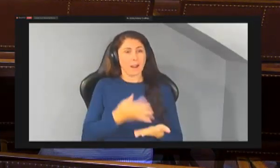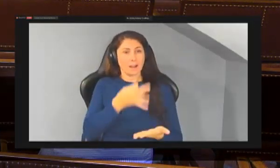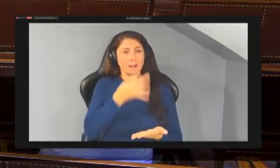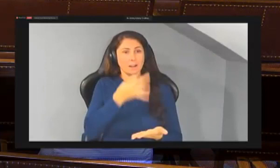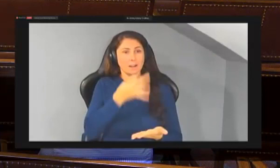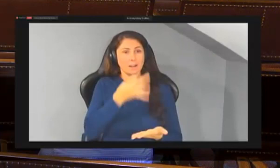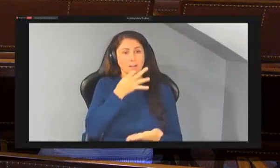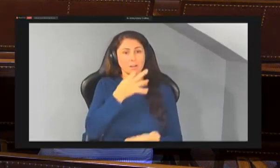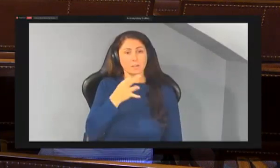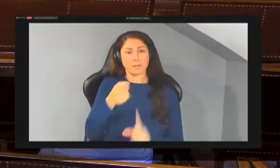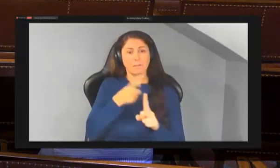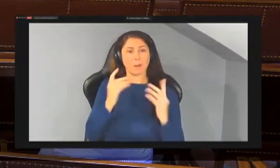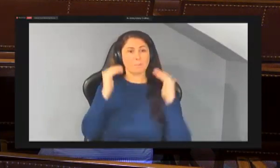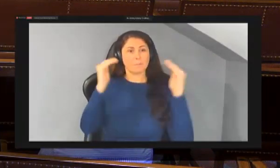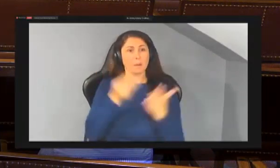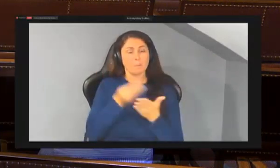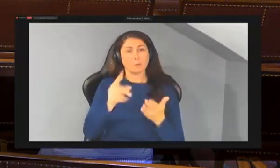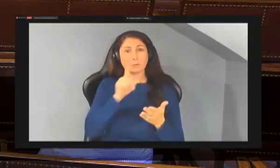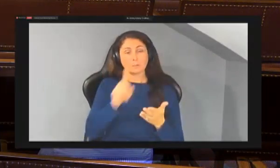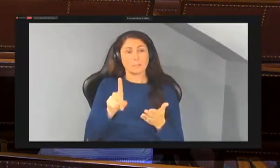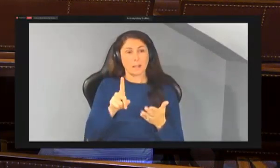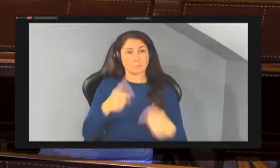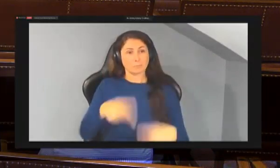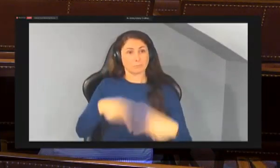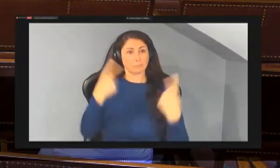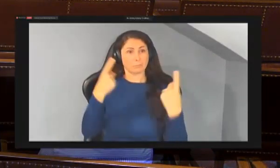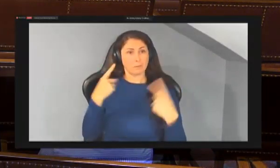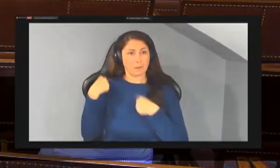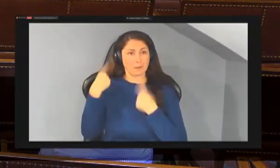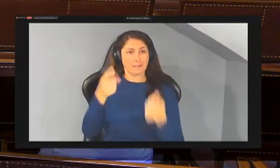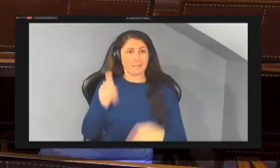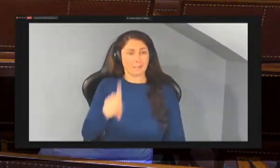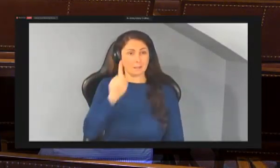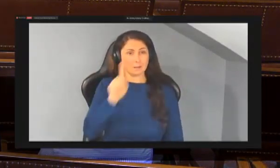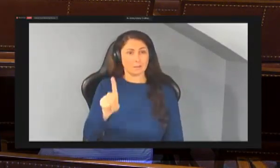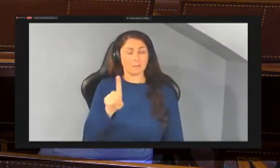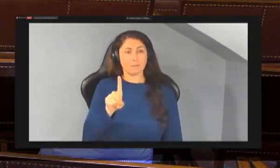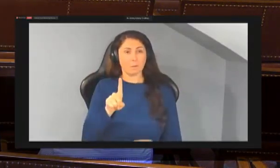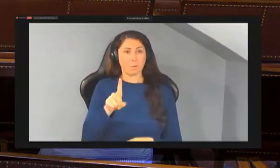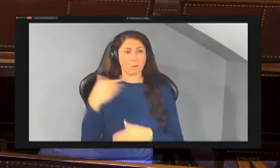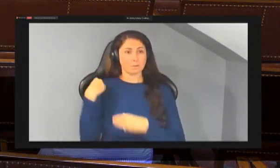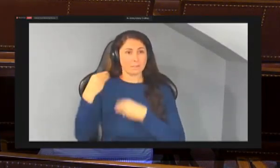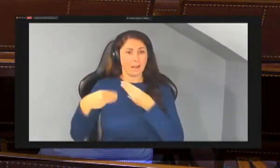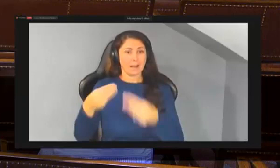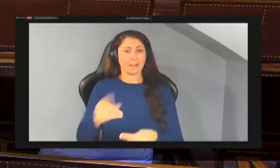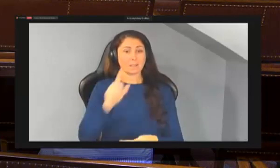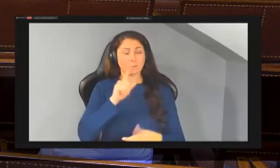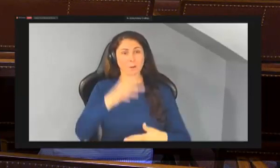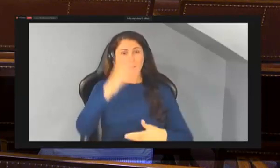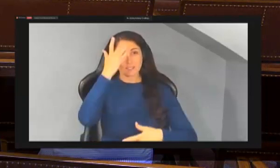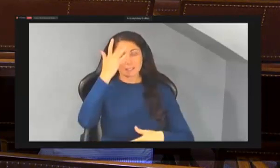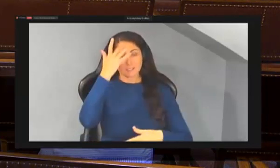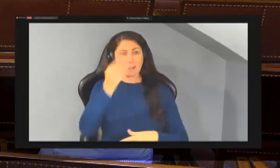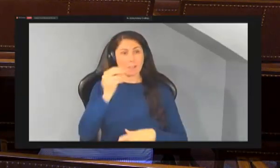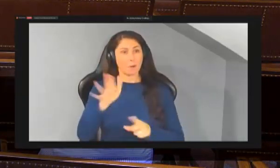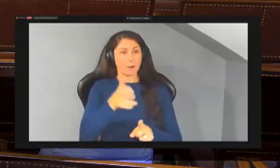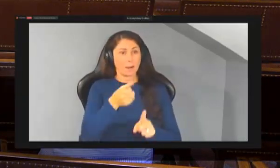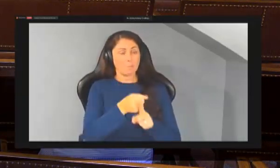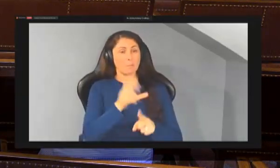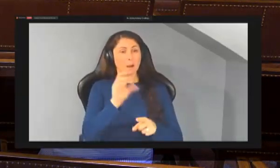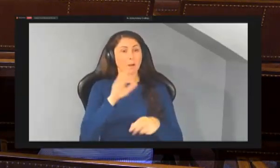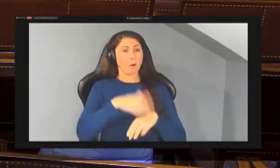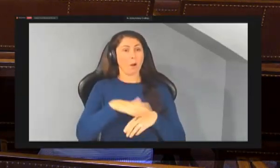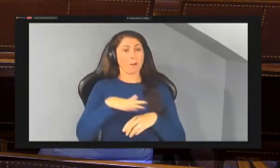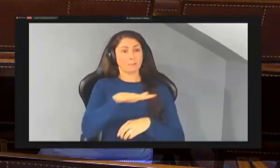elevated perches, which has arguably been needed for decades. Deer are a vector for ticks and disease, and their impact on native ecosystems